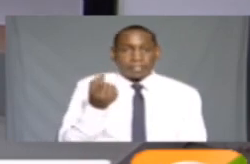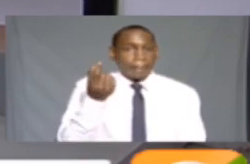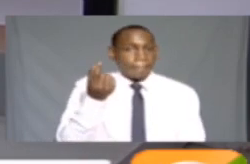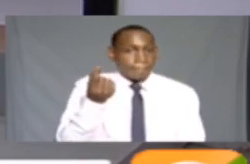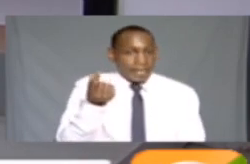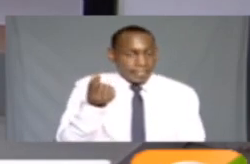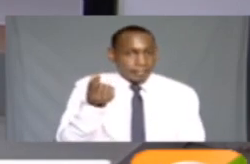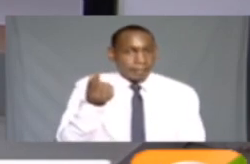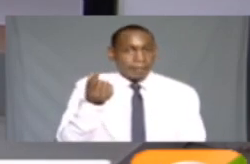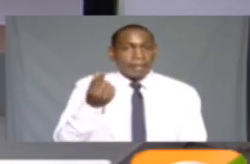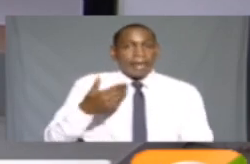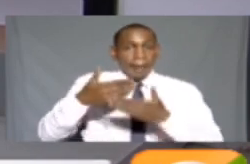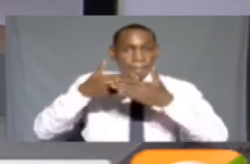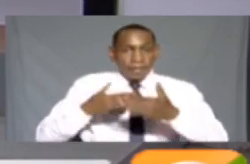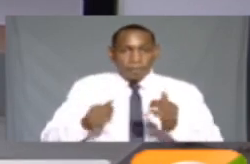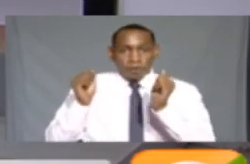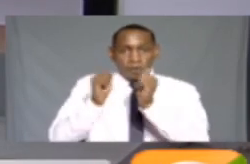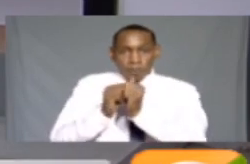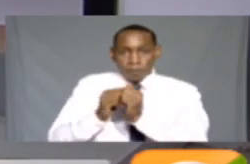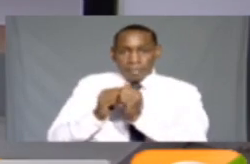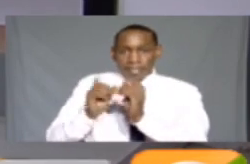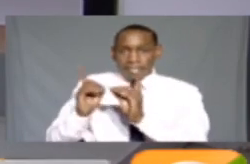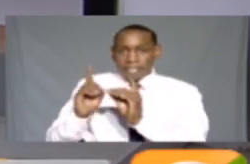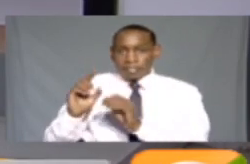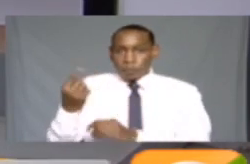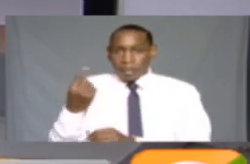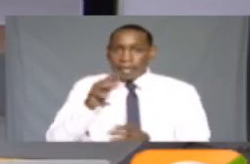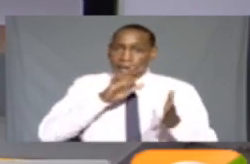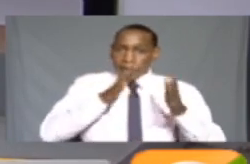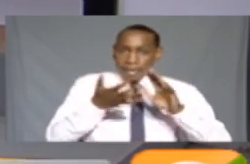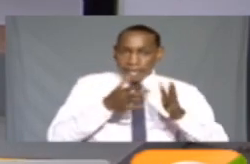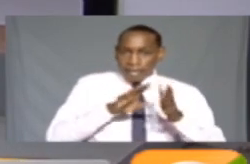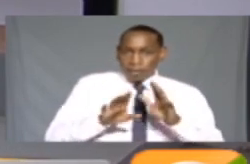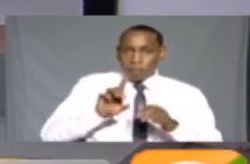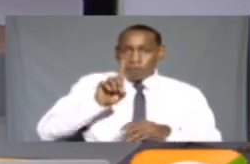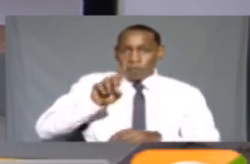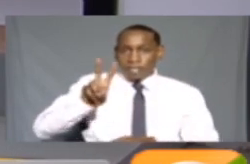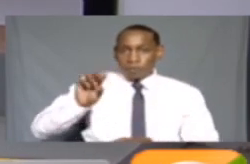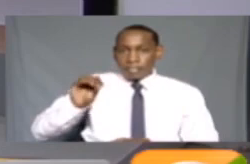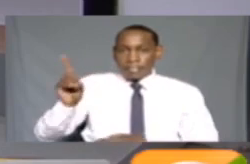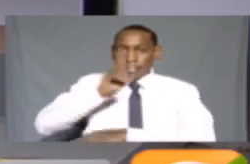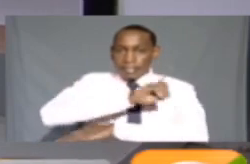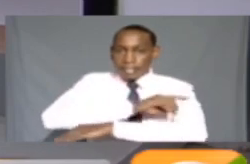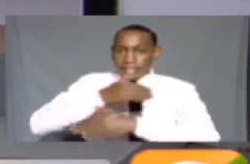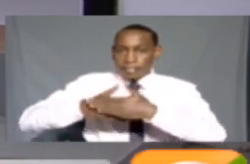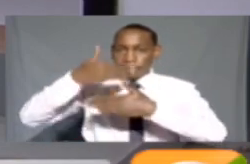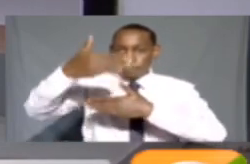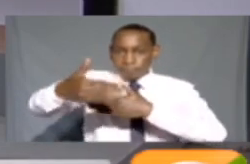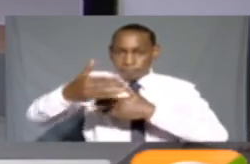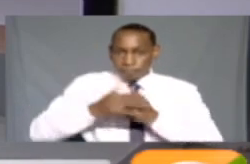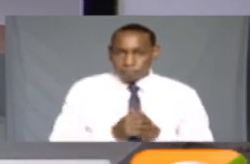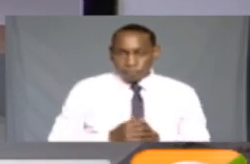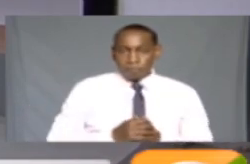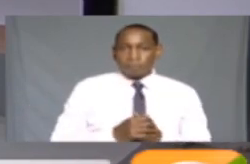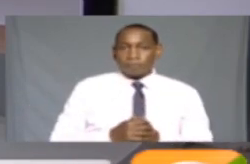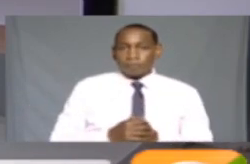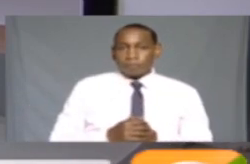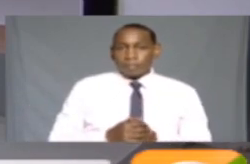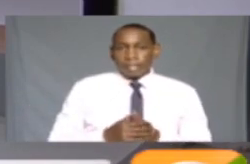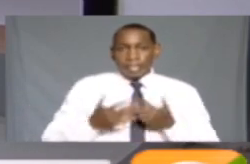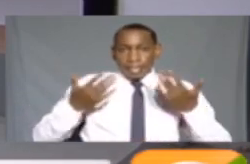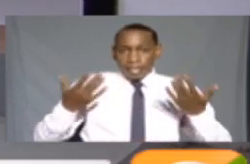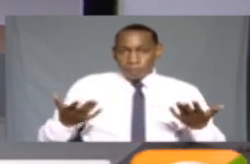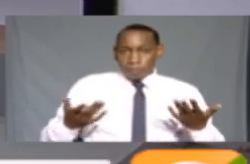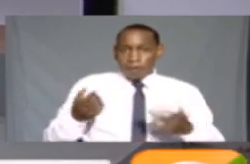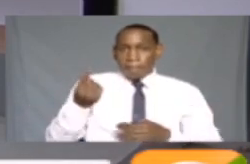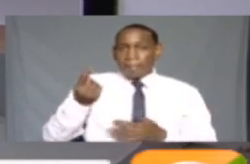shillings note by October the 1st. That's about 120 days from today. Now, just how much money